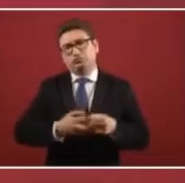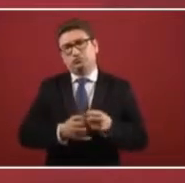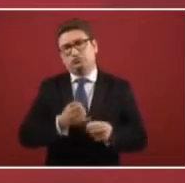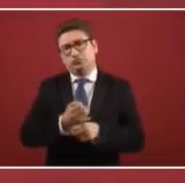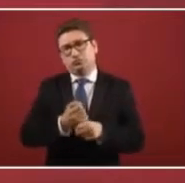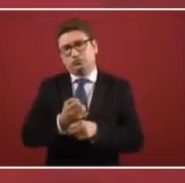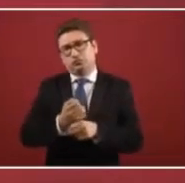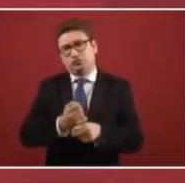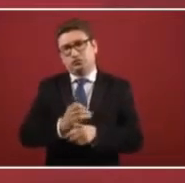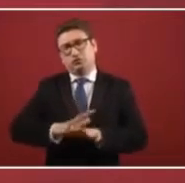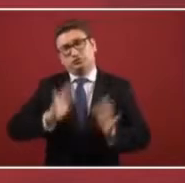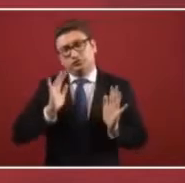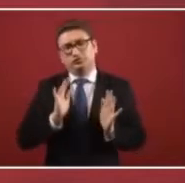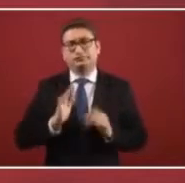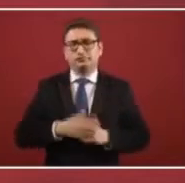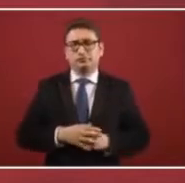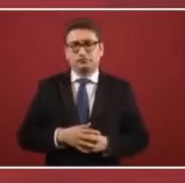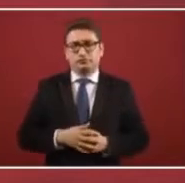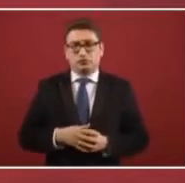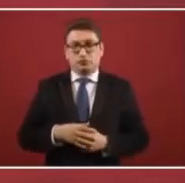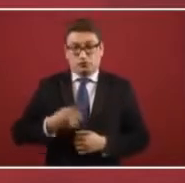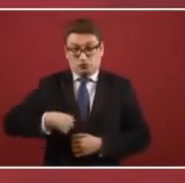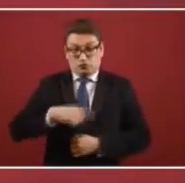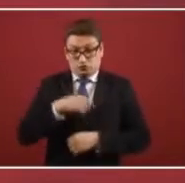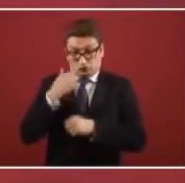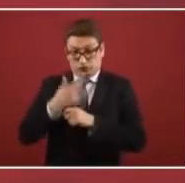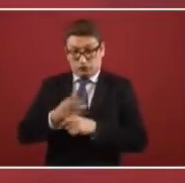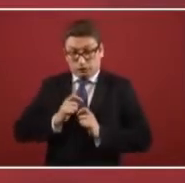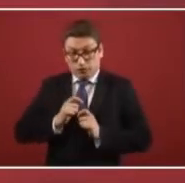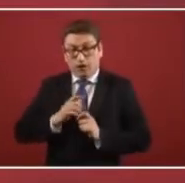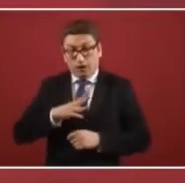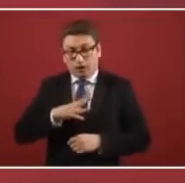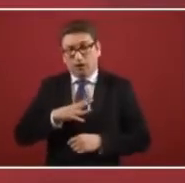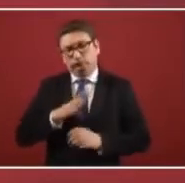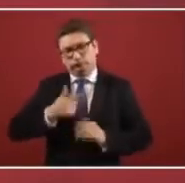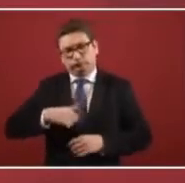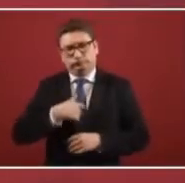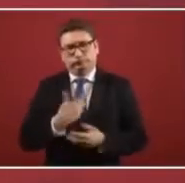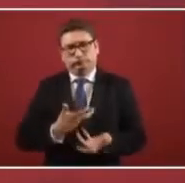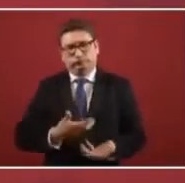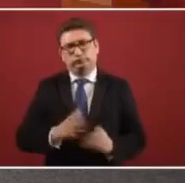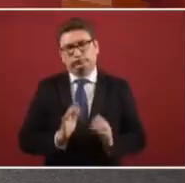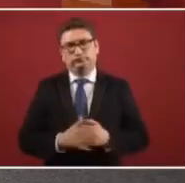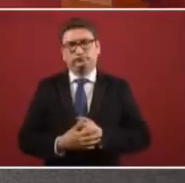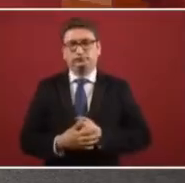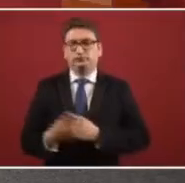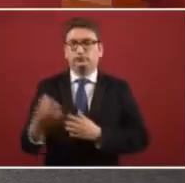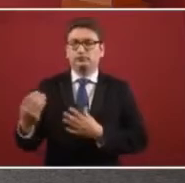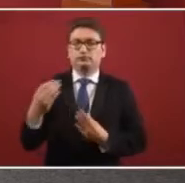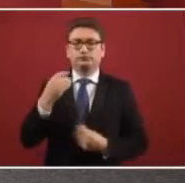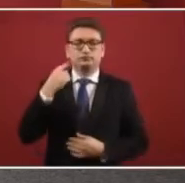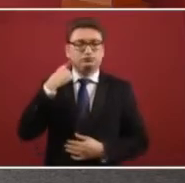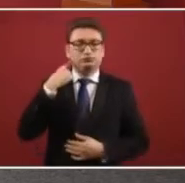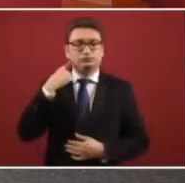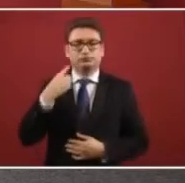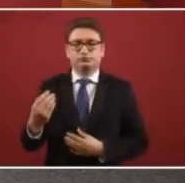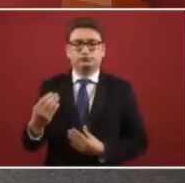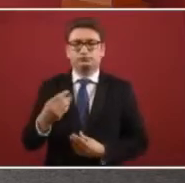And whatever corresponds to us, we'll assume it. Yes.